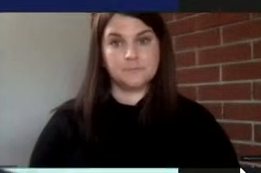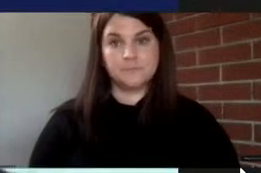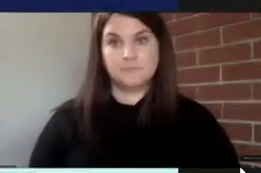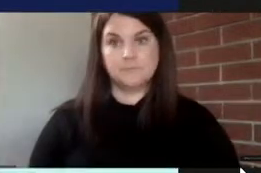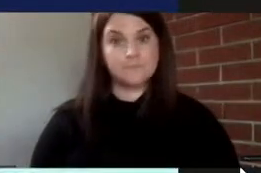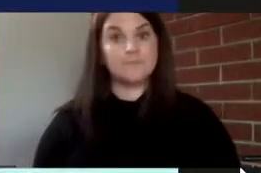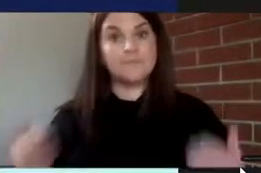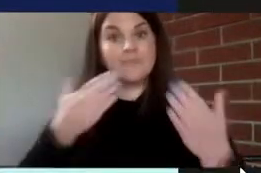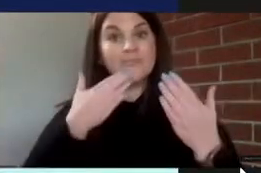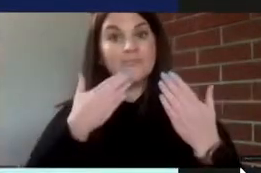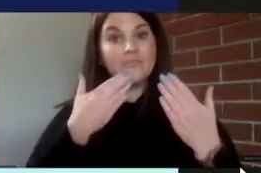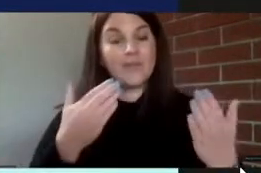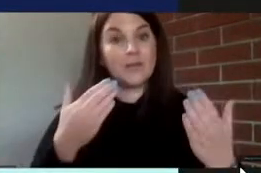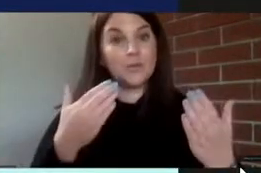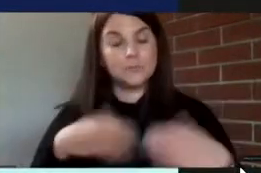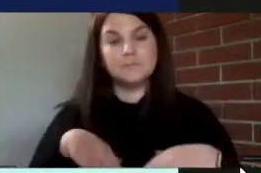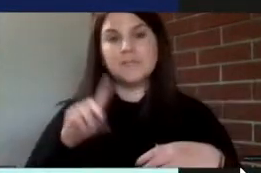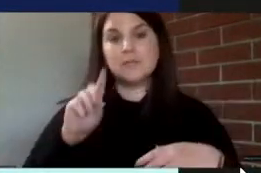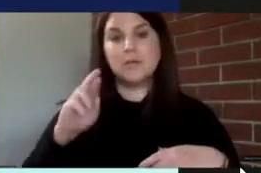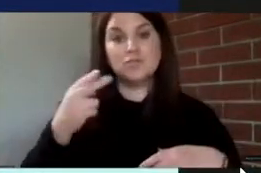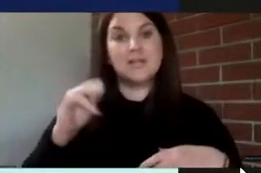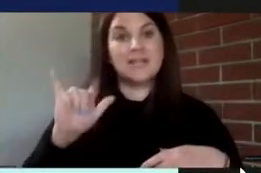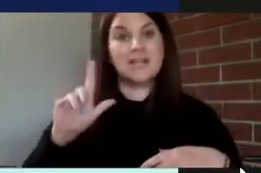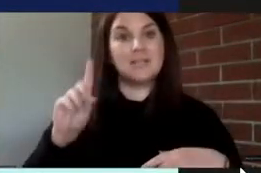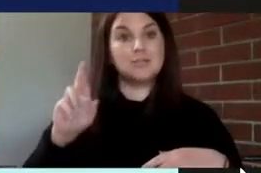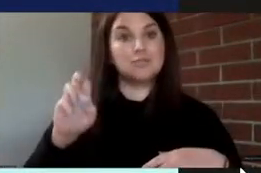Thank you, Mr. Toranzo. Dr. Hildreth, please.